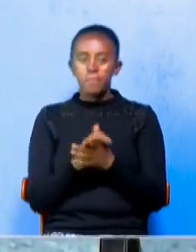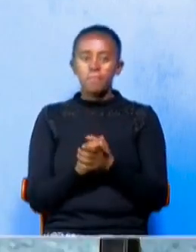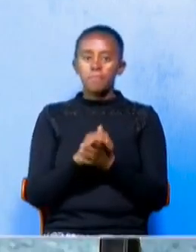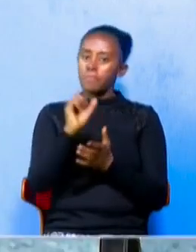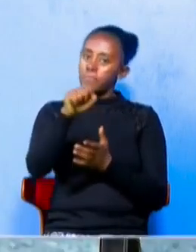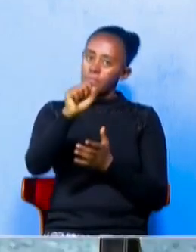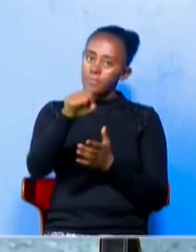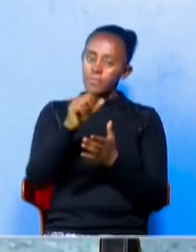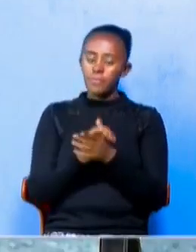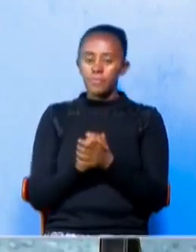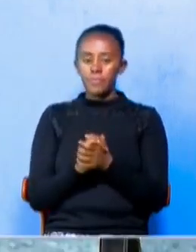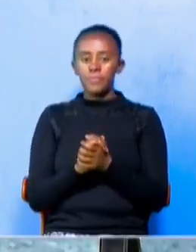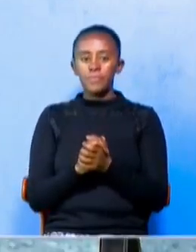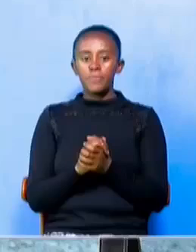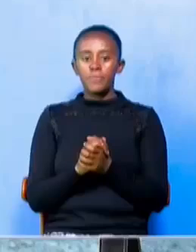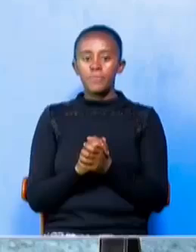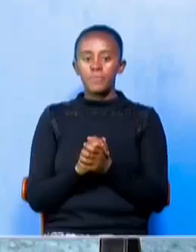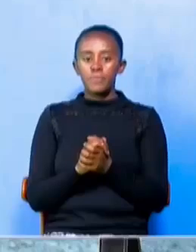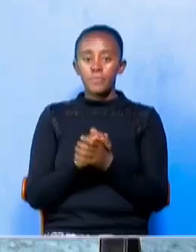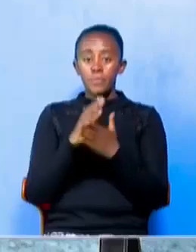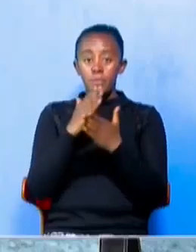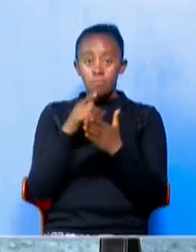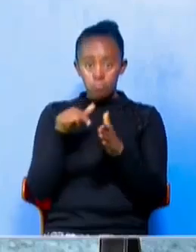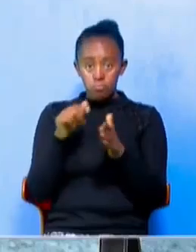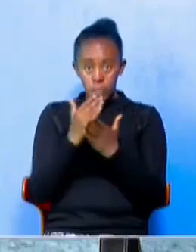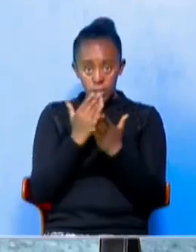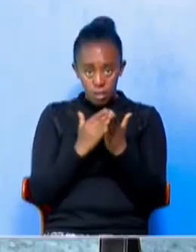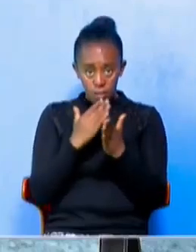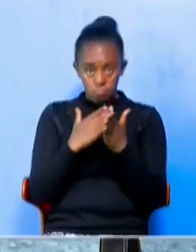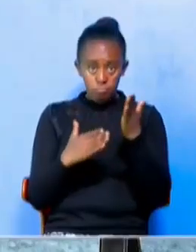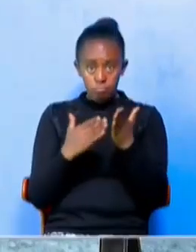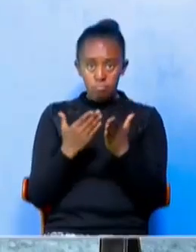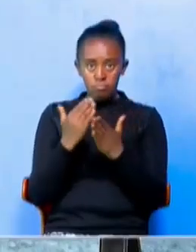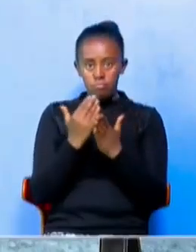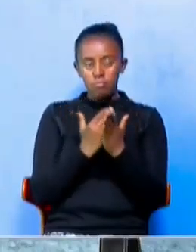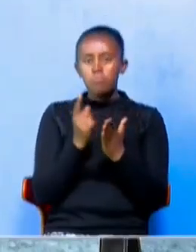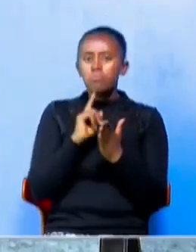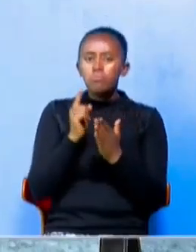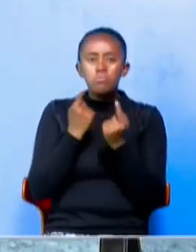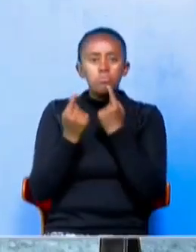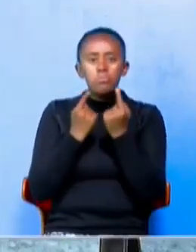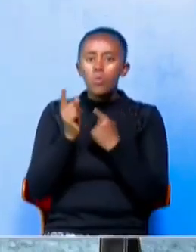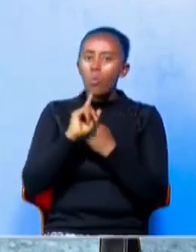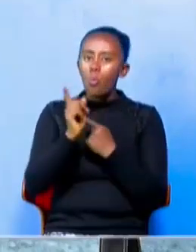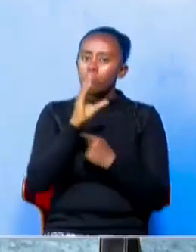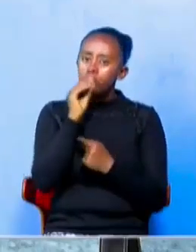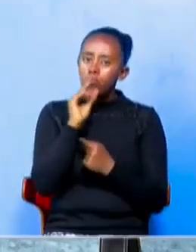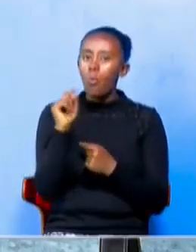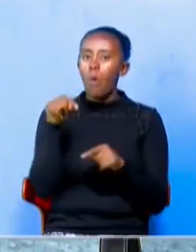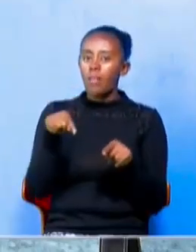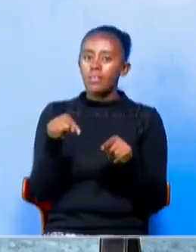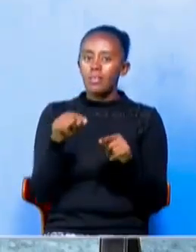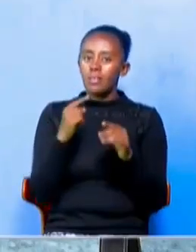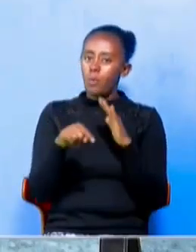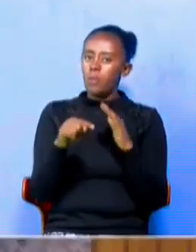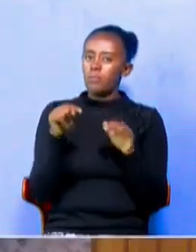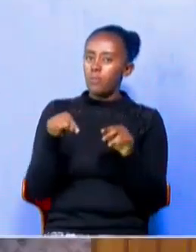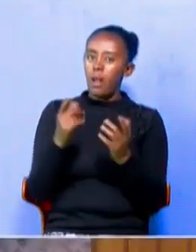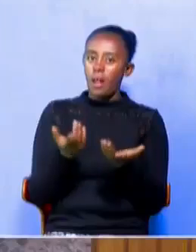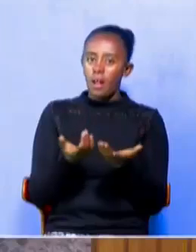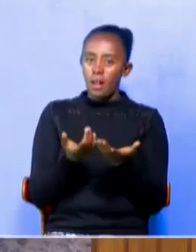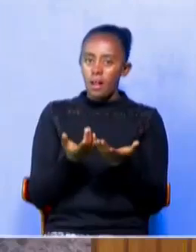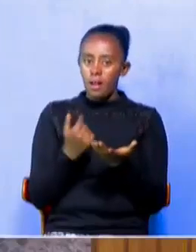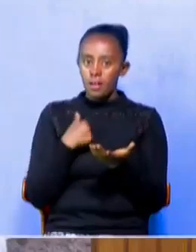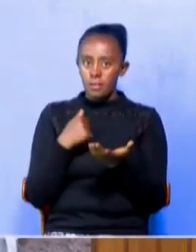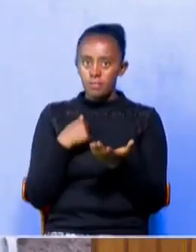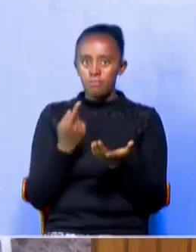Yeah. The part of the lesson that is speaking. What are you speaking today? Yeah. I'm